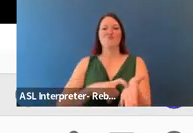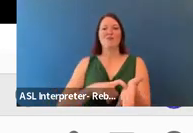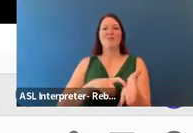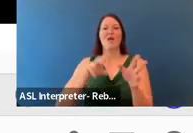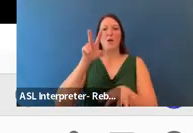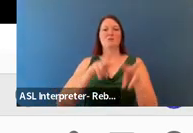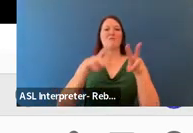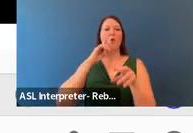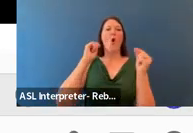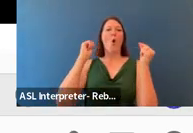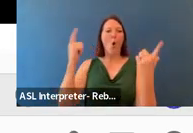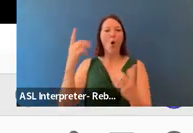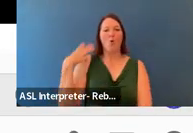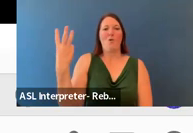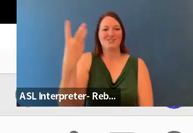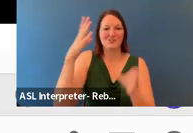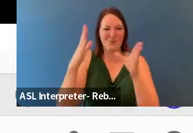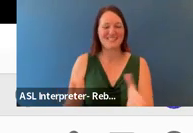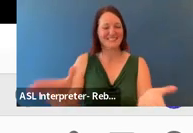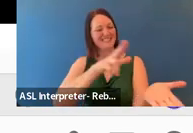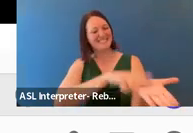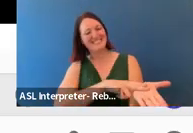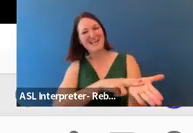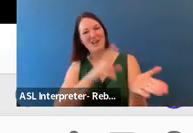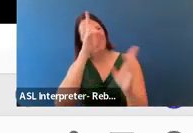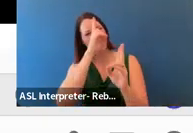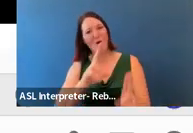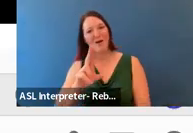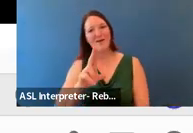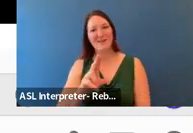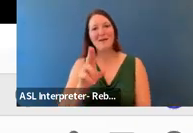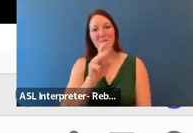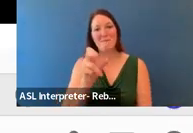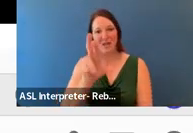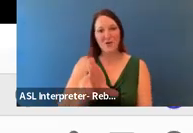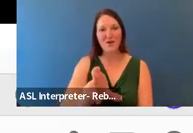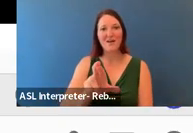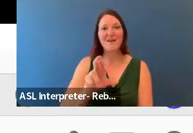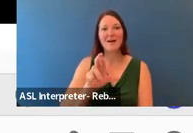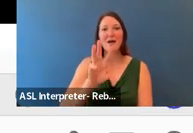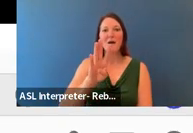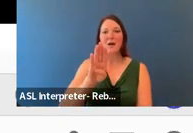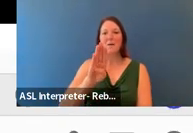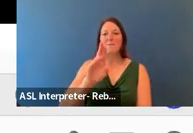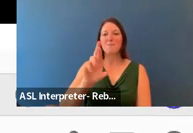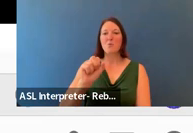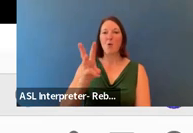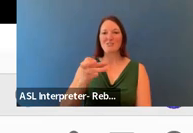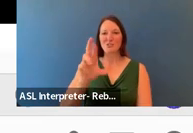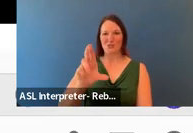all Washingtonians. Signed, the Honorable Muriel E. Bowser. Thank